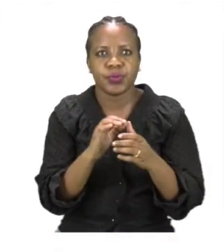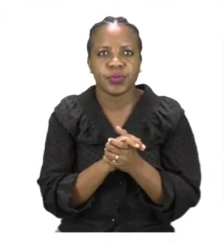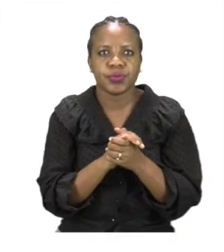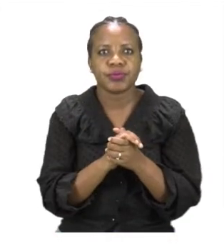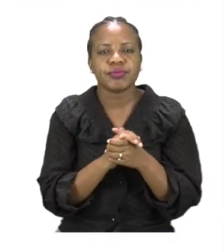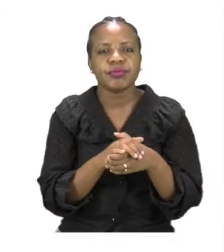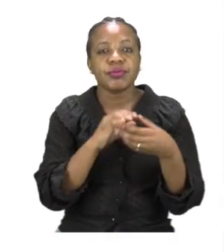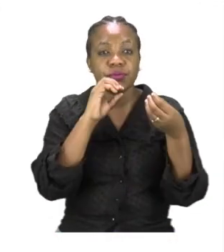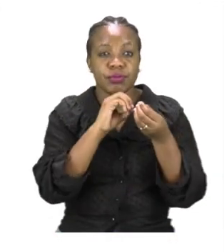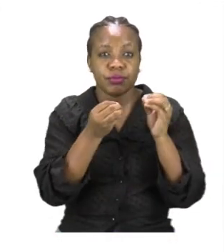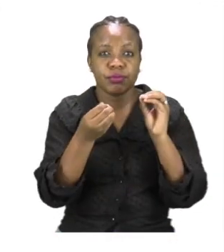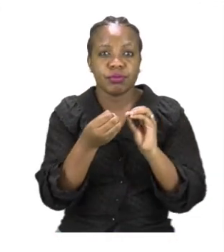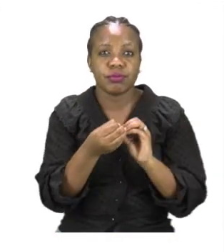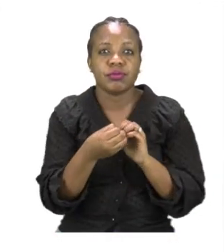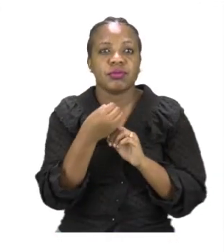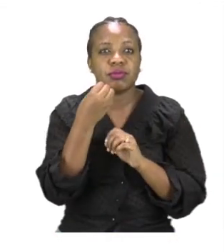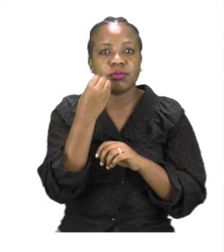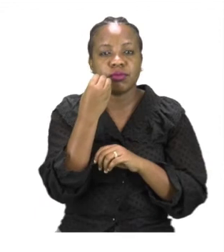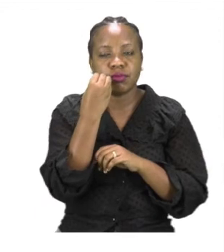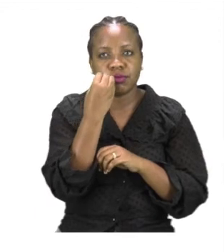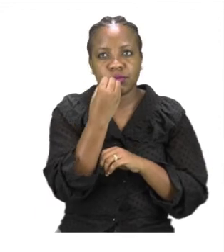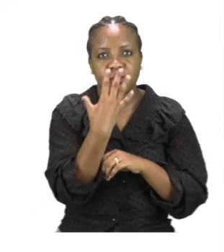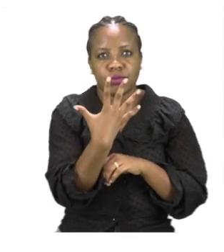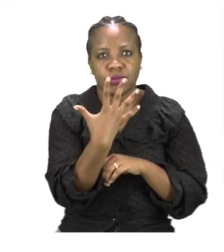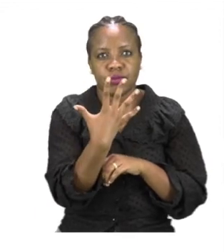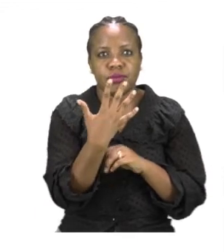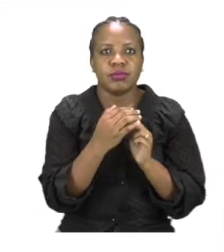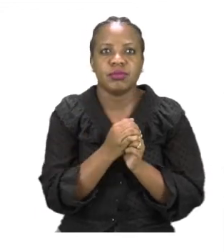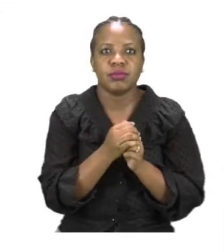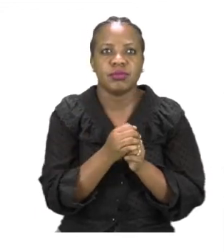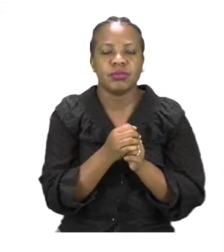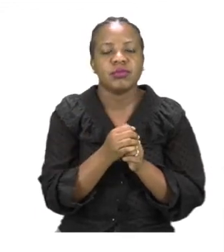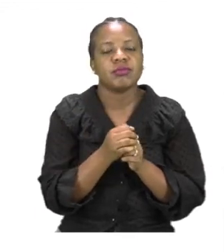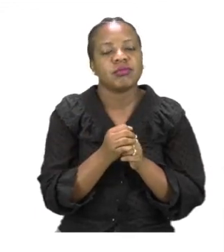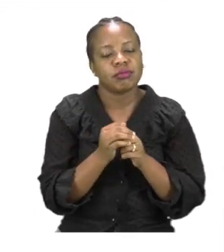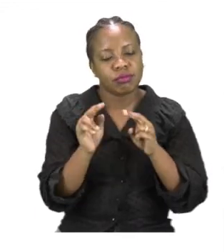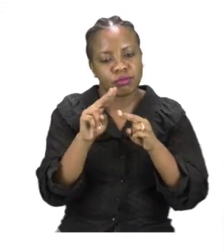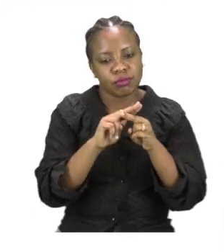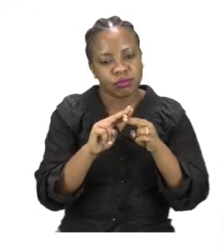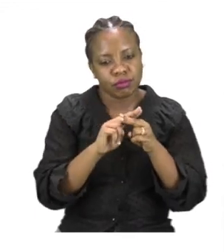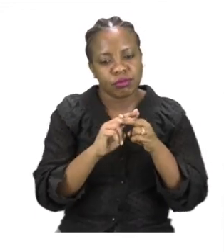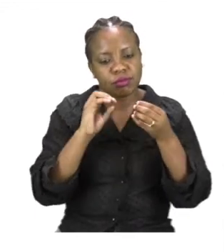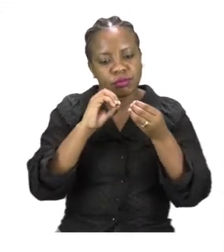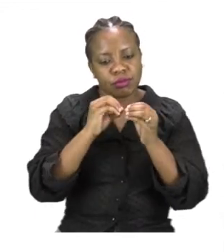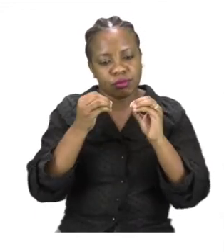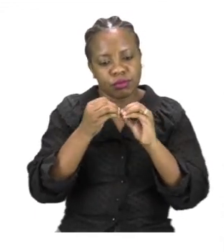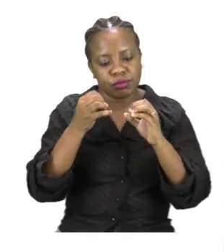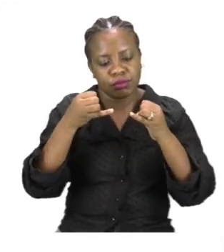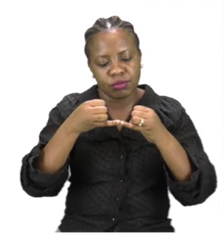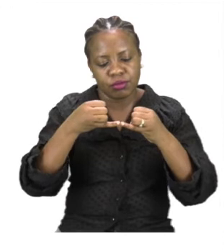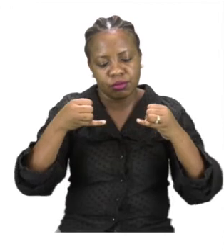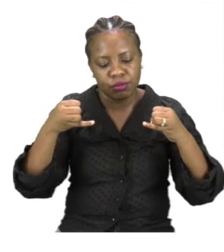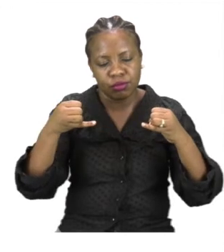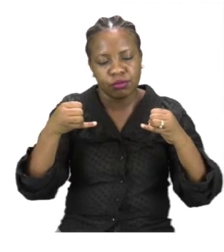5. Number 5, we are going to be using the number line to add. Now, if